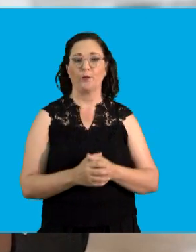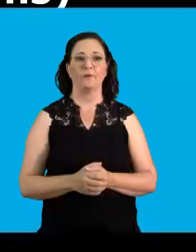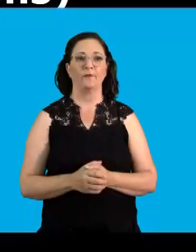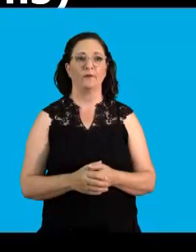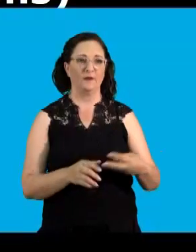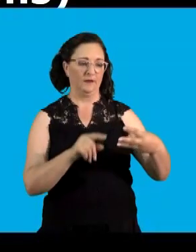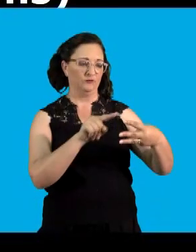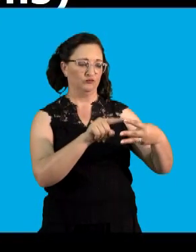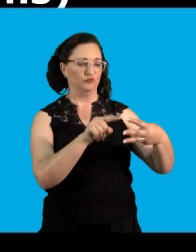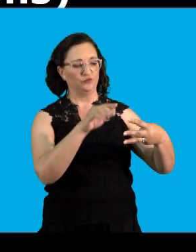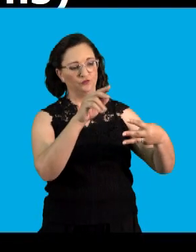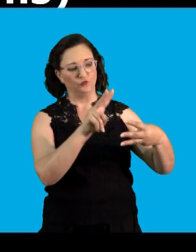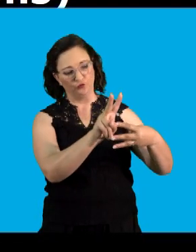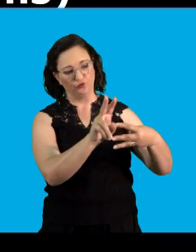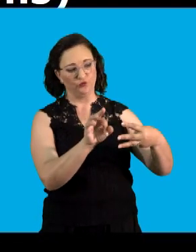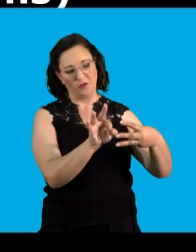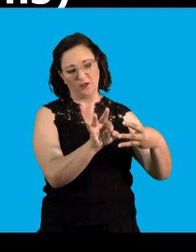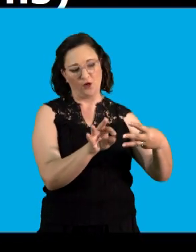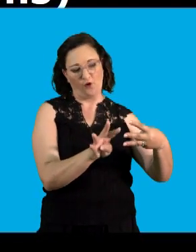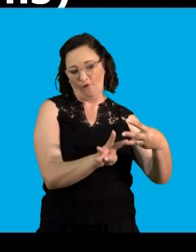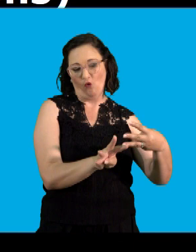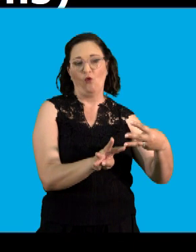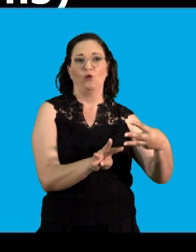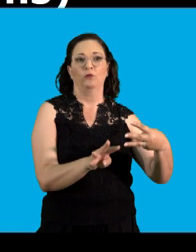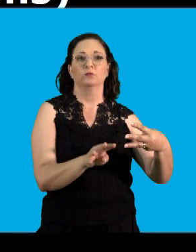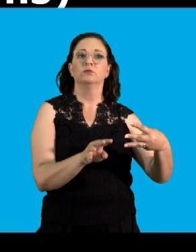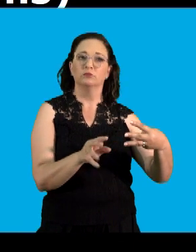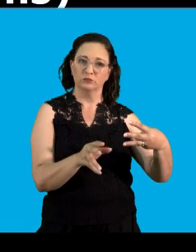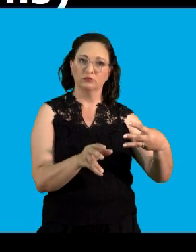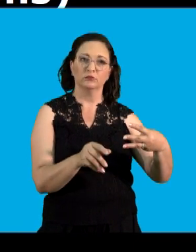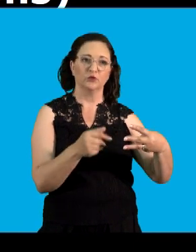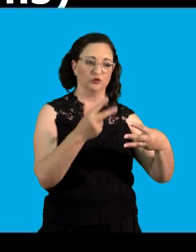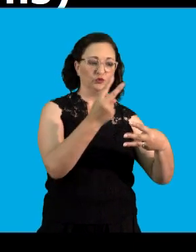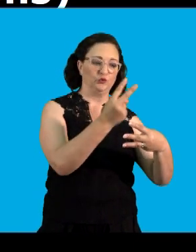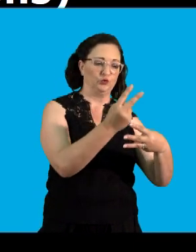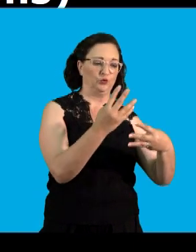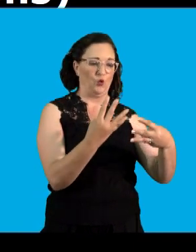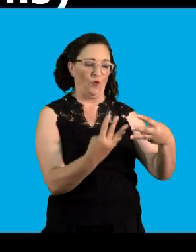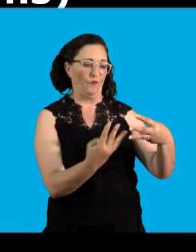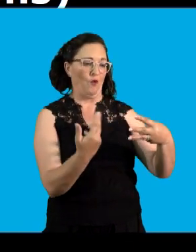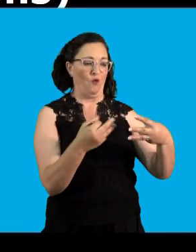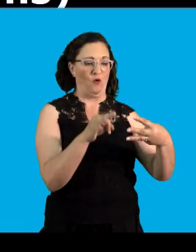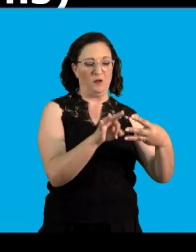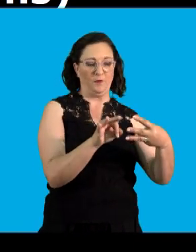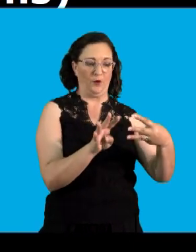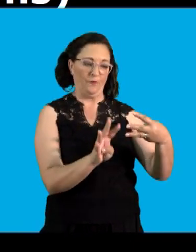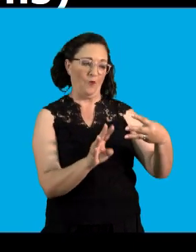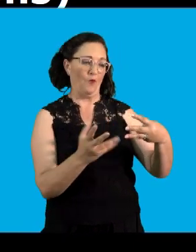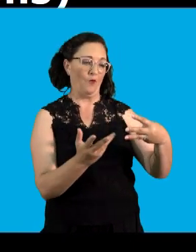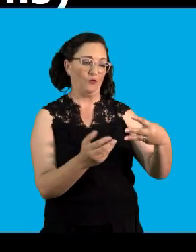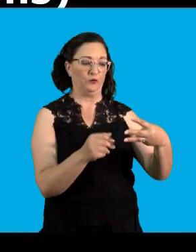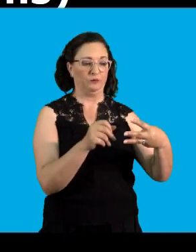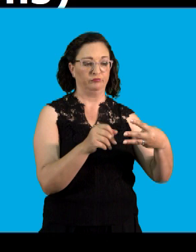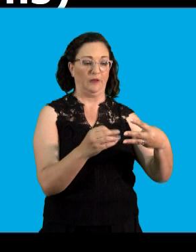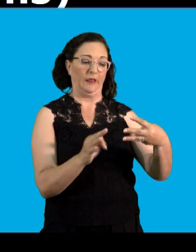you'll choose between question 2, 3, and or 4. Question. You can answer 2 and 4, you can answer 3 or 4, you can answer